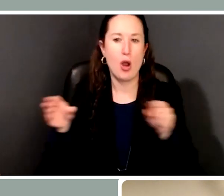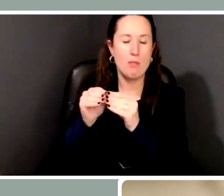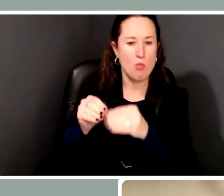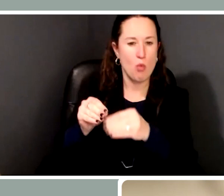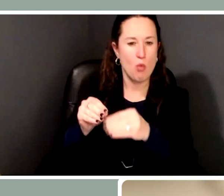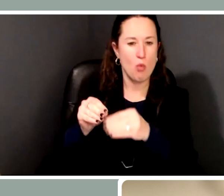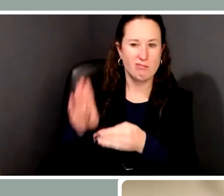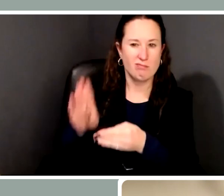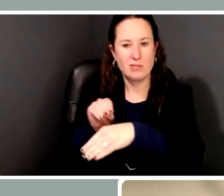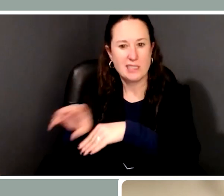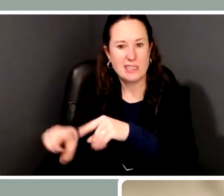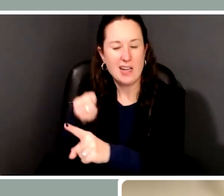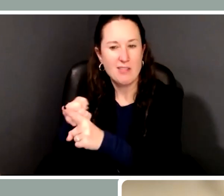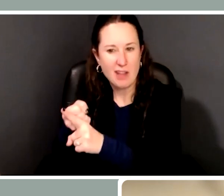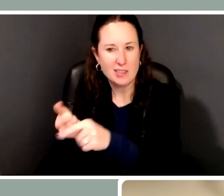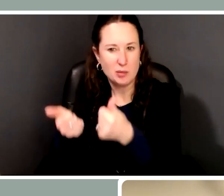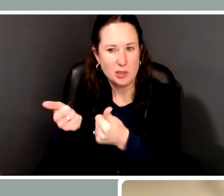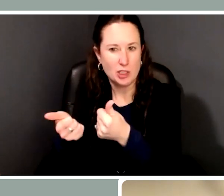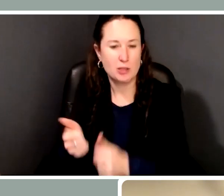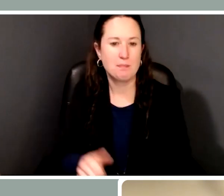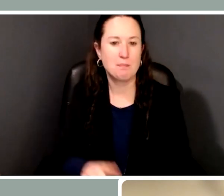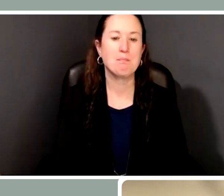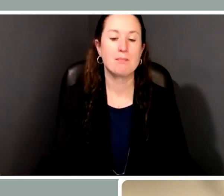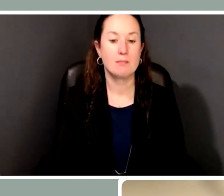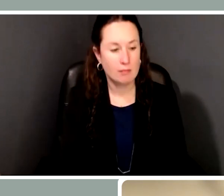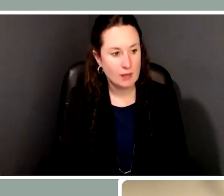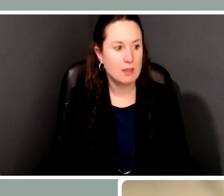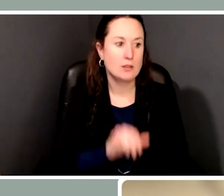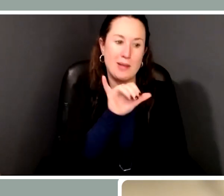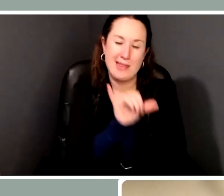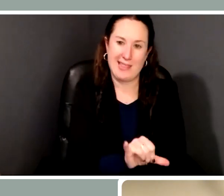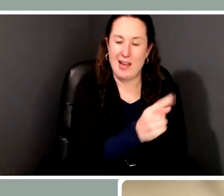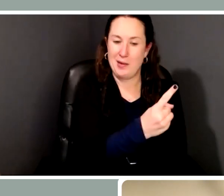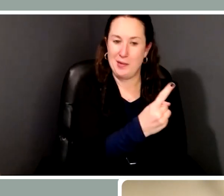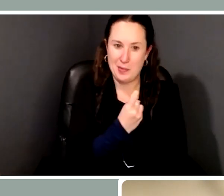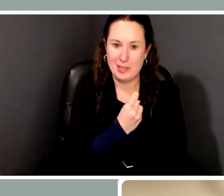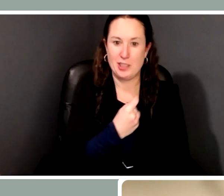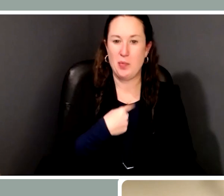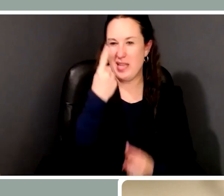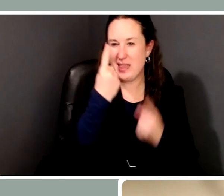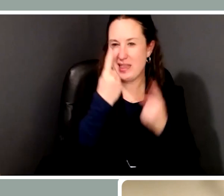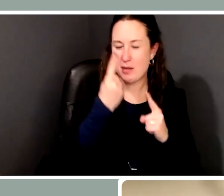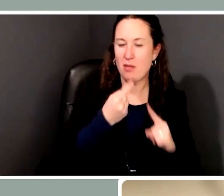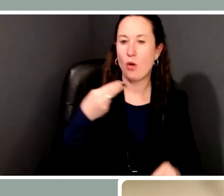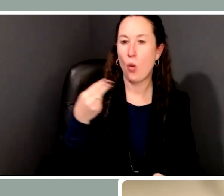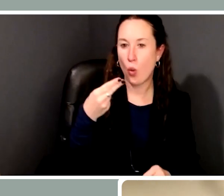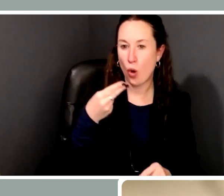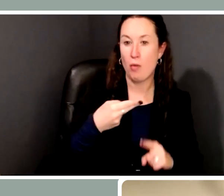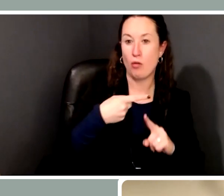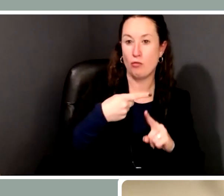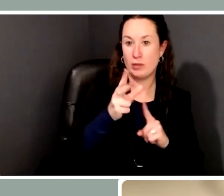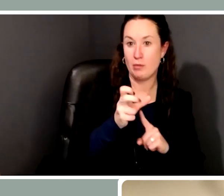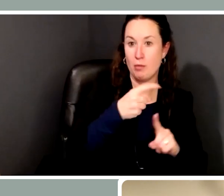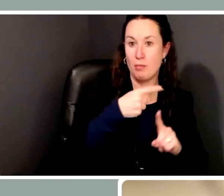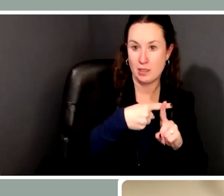So that question is one that we typically think of most in hormone receptor positive, HER2 negative breast cancer.